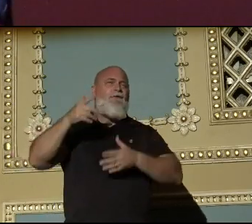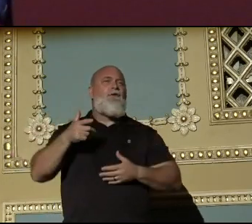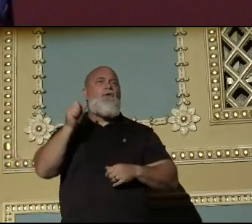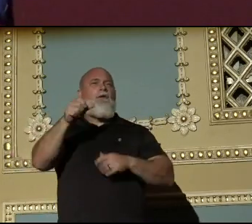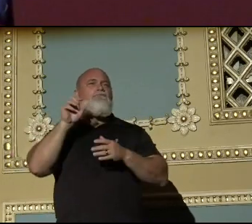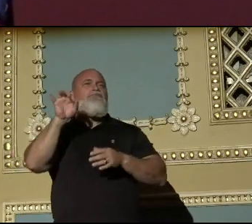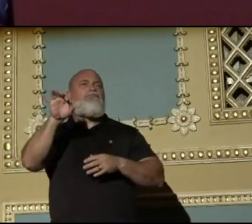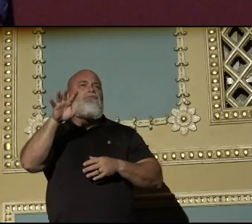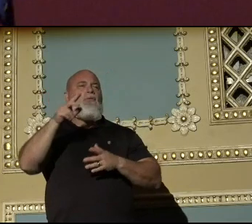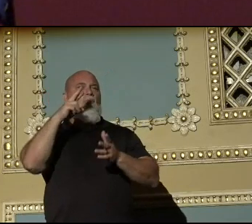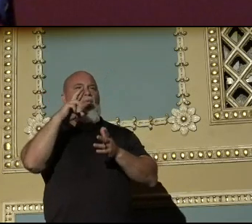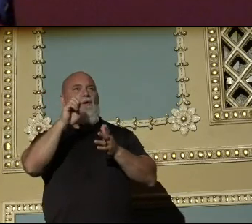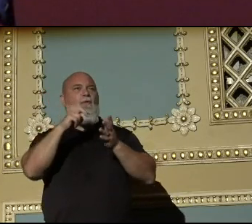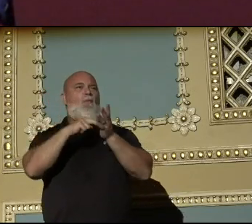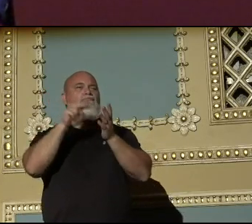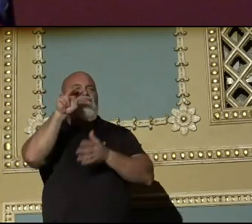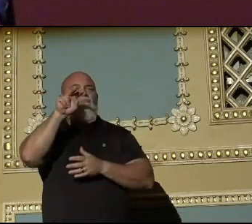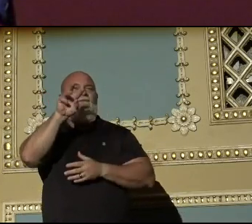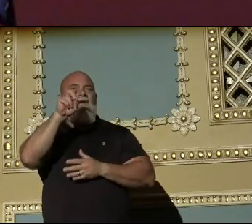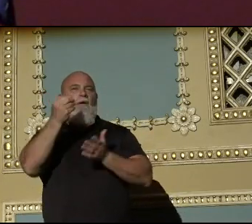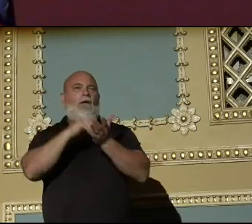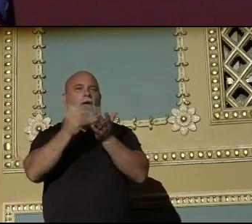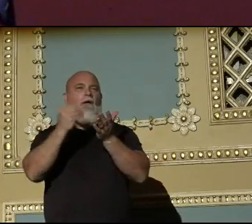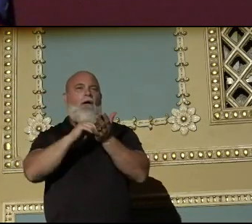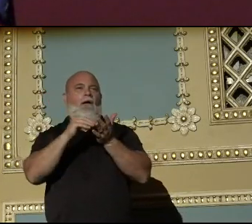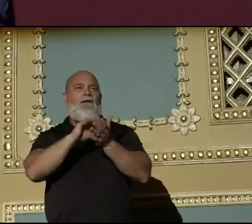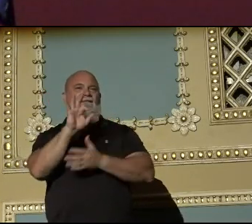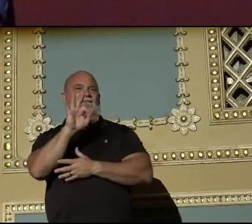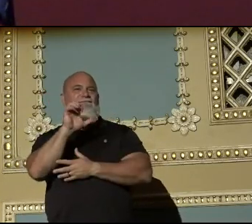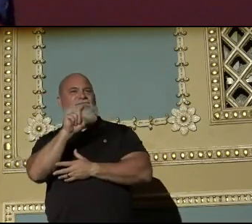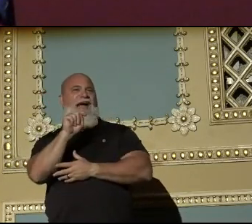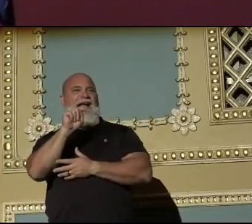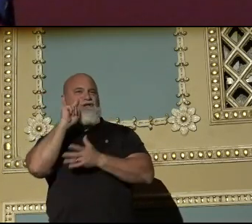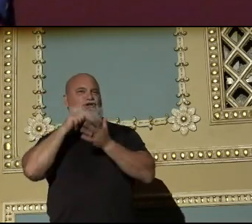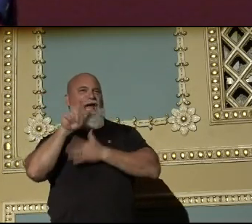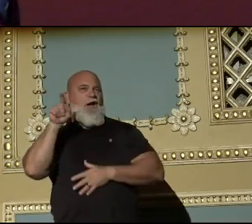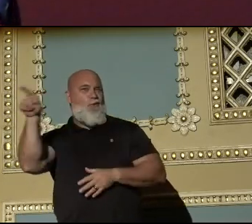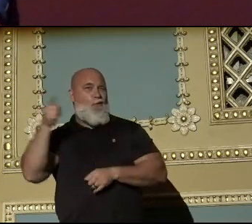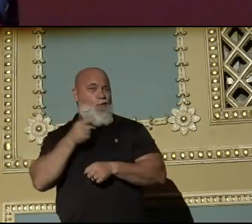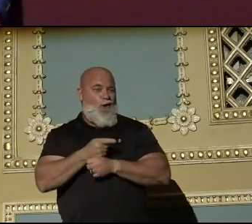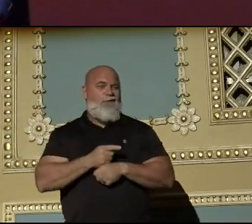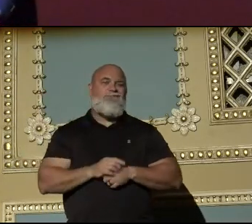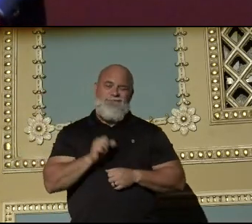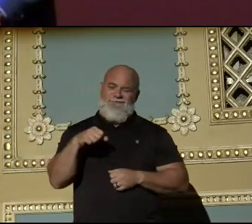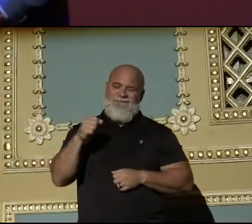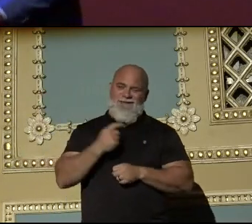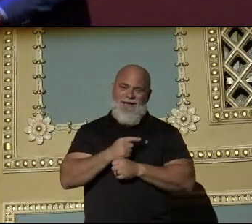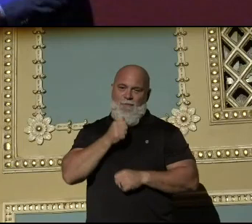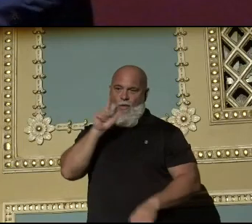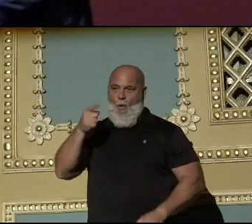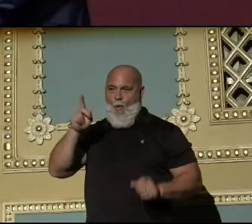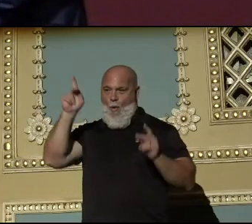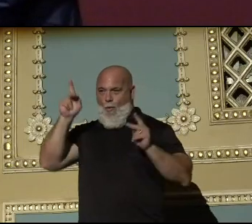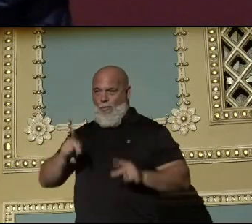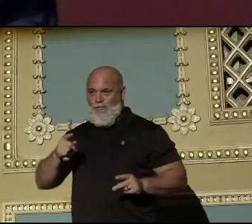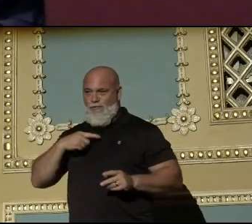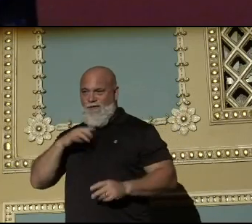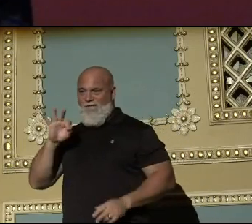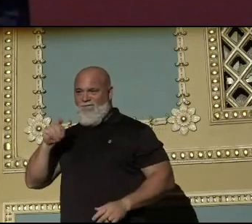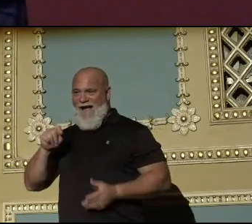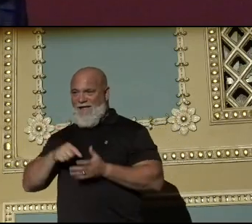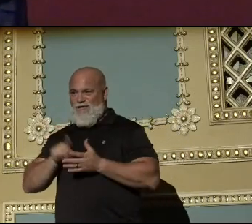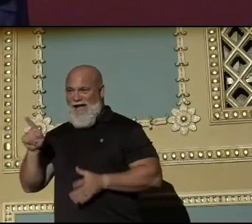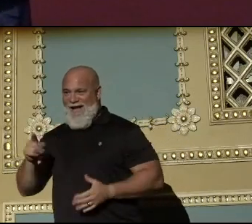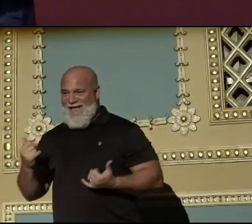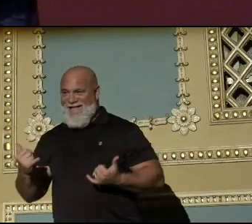go and rewatch the video, go all the way back and fact check you, right? That's right. That's right. I'm not the only person we should be fact